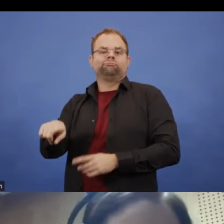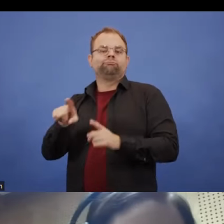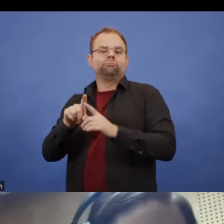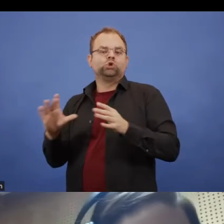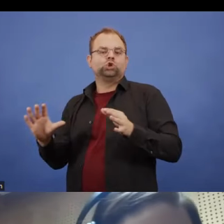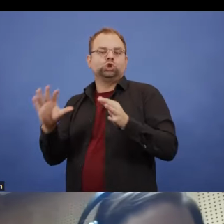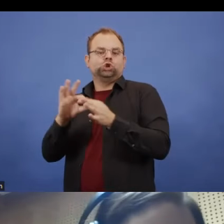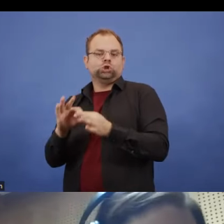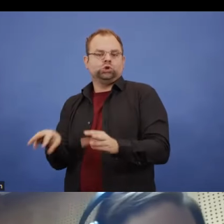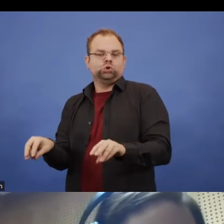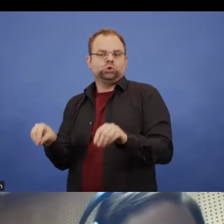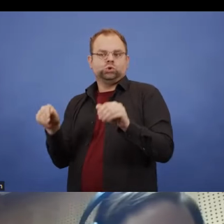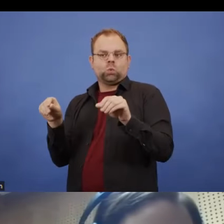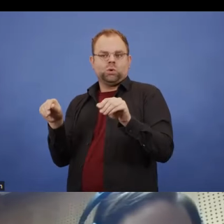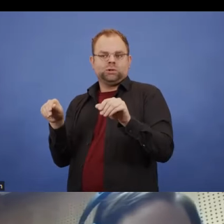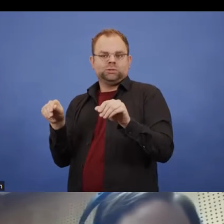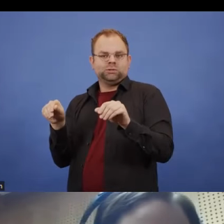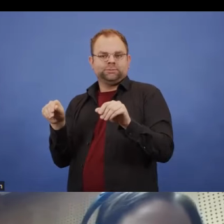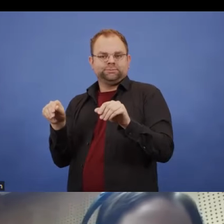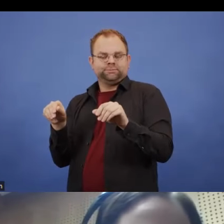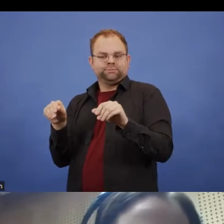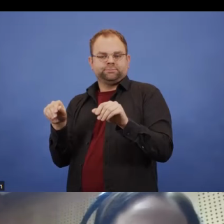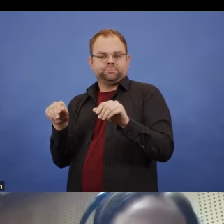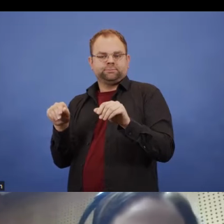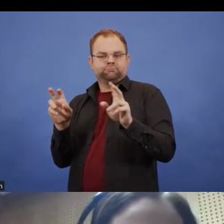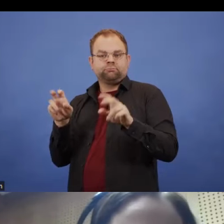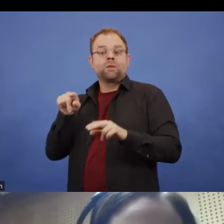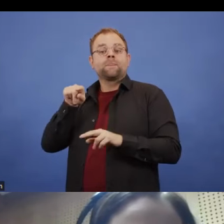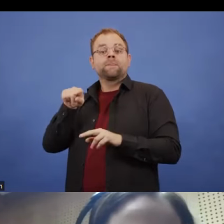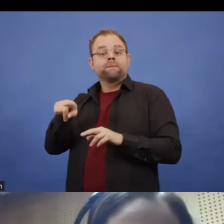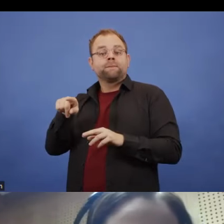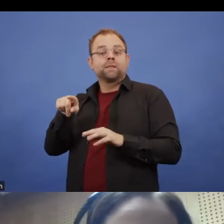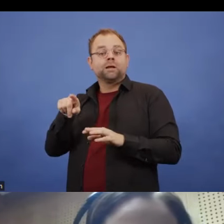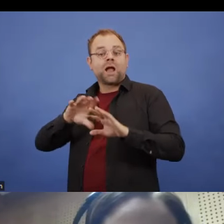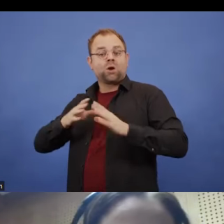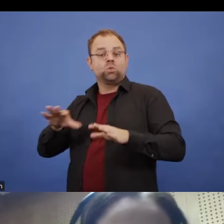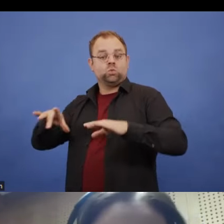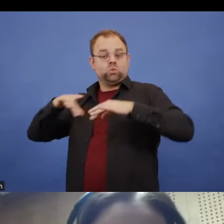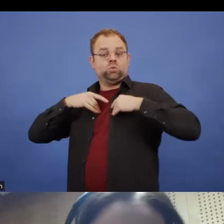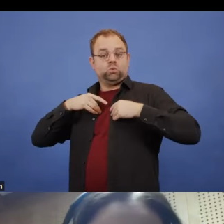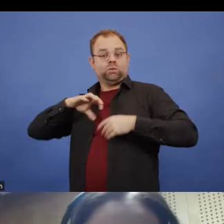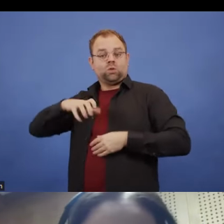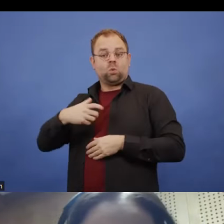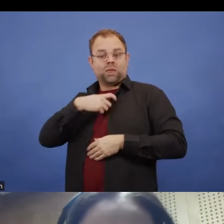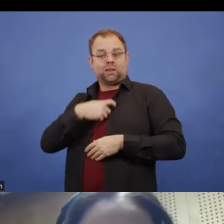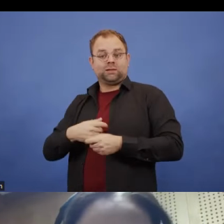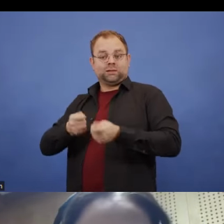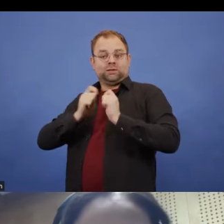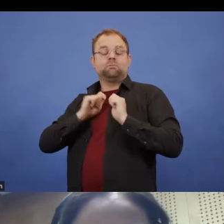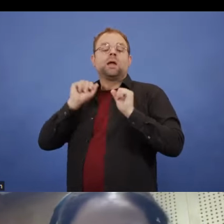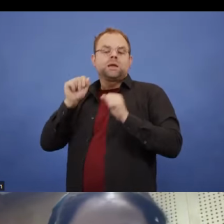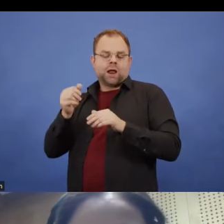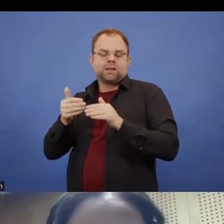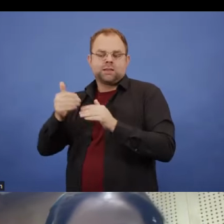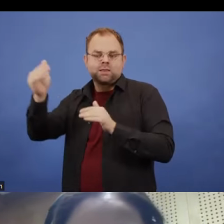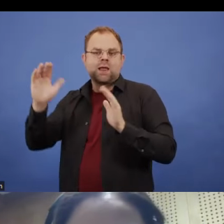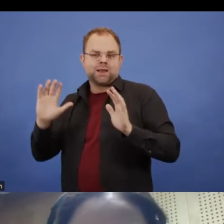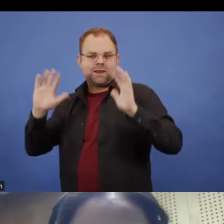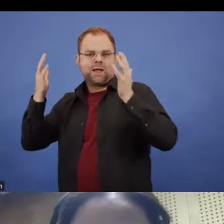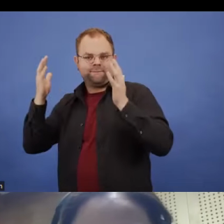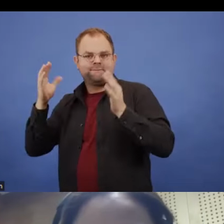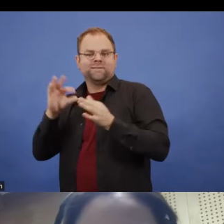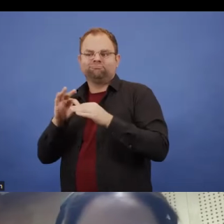most countries, most nationality laws include both jus sanguinis and jus soli provisions. And that